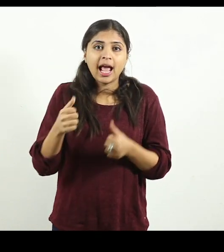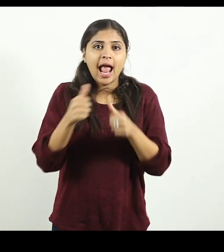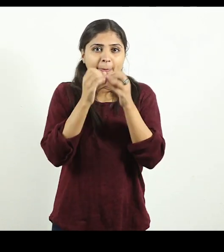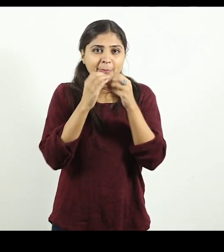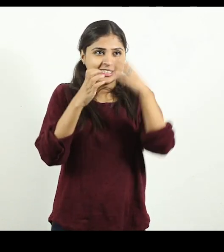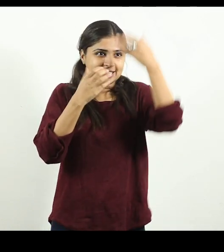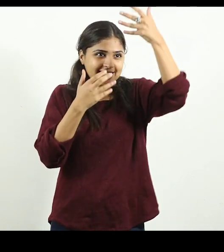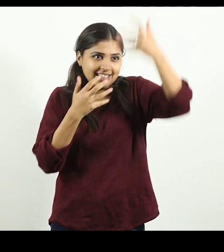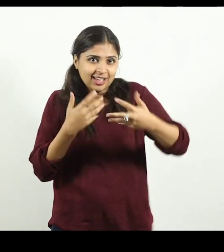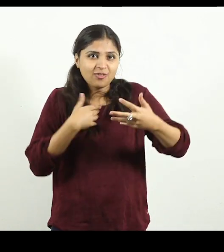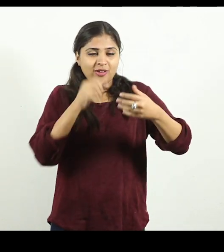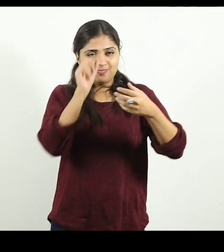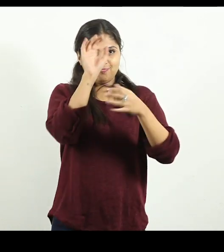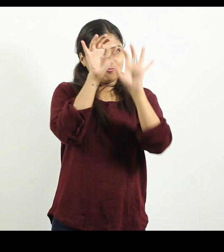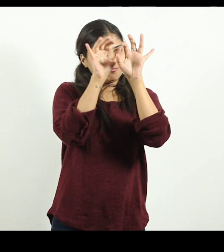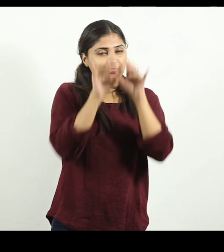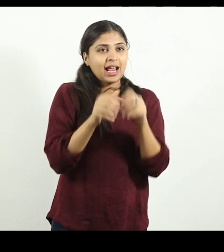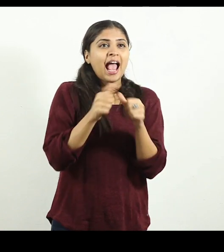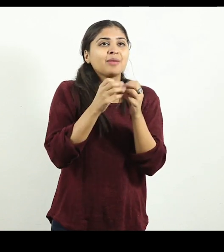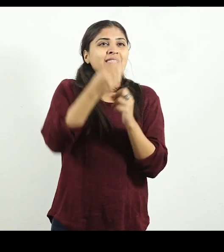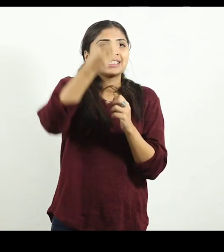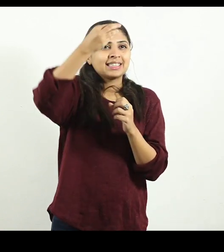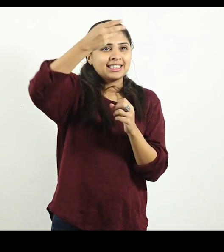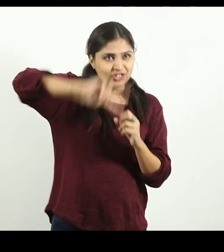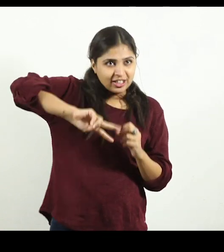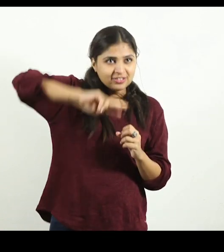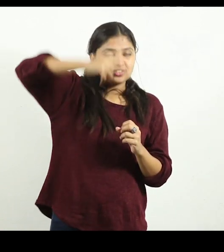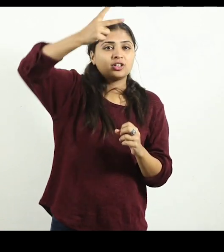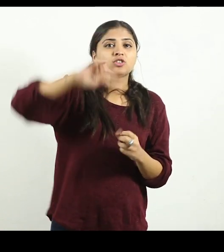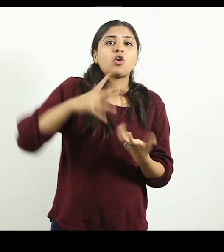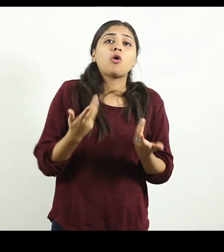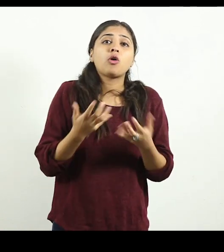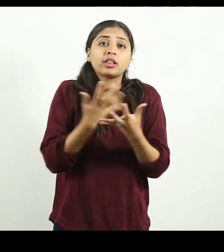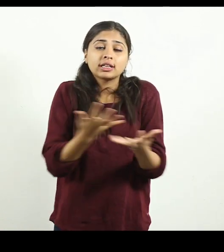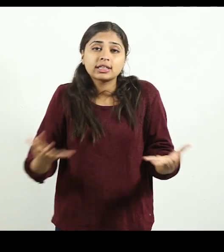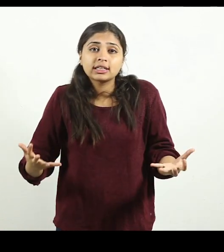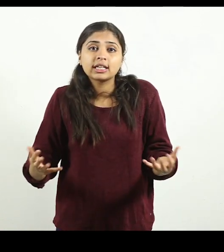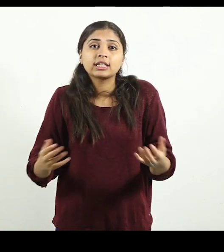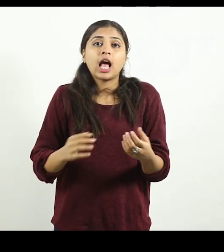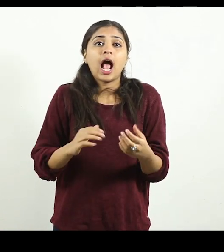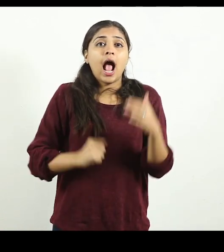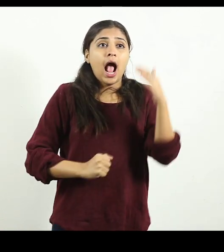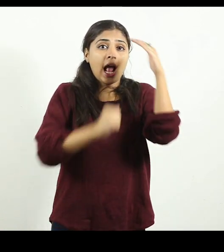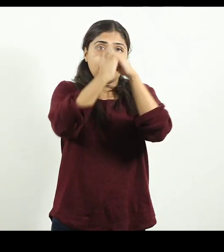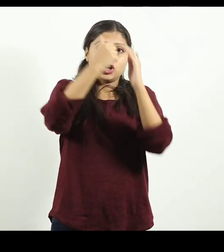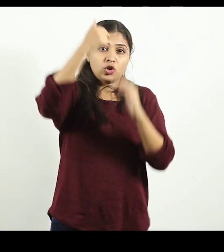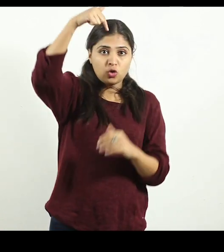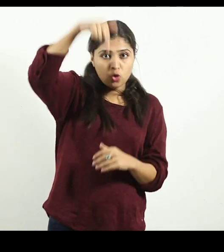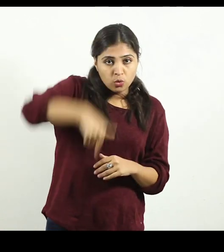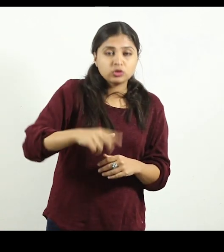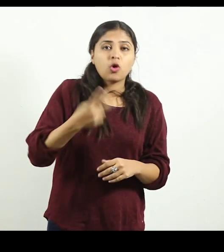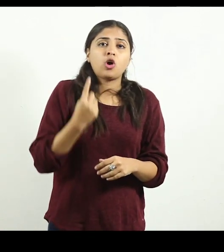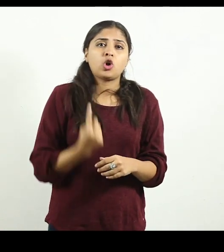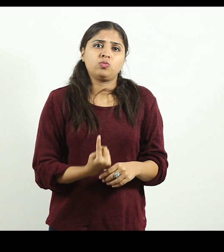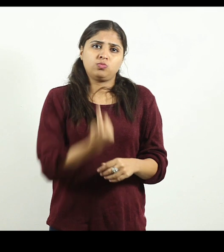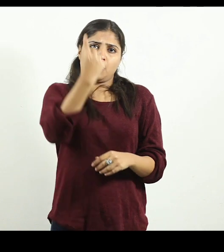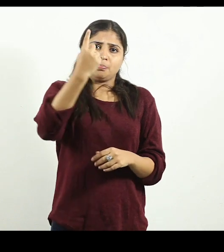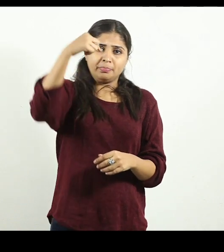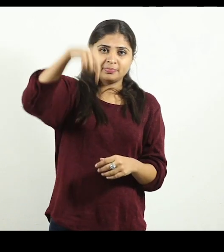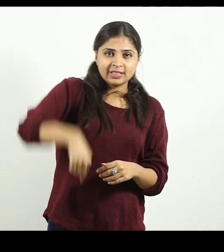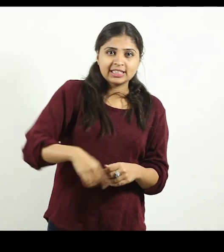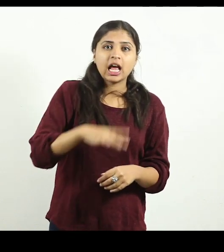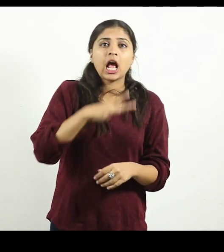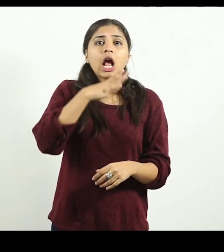alphabetical order, compile a list of product inventory levels from highest to lowest, or order rows by colors